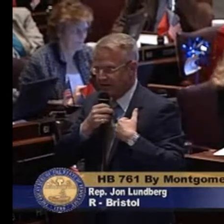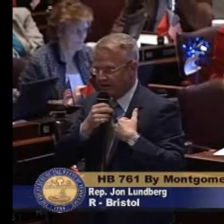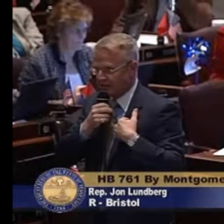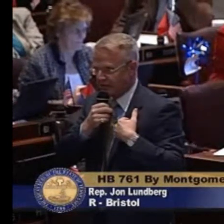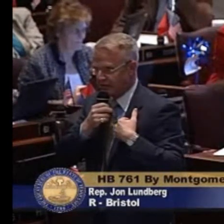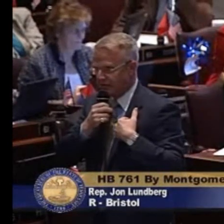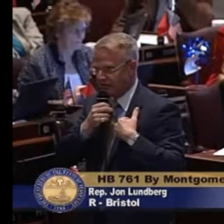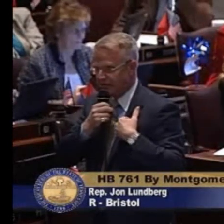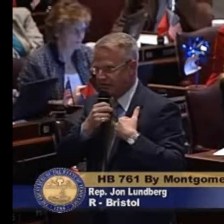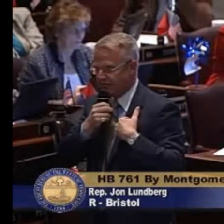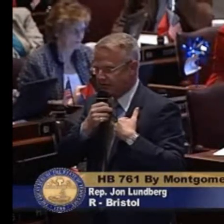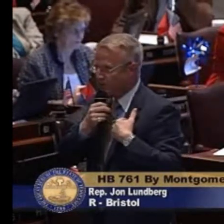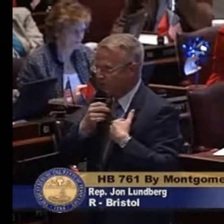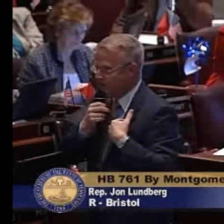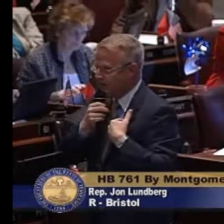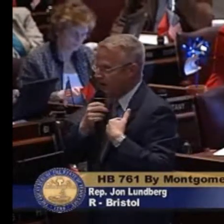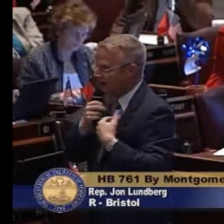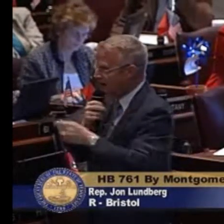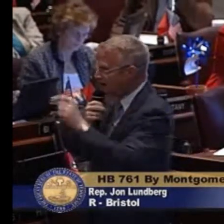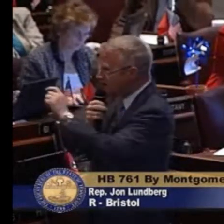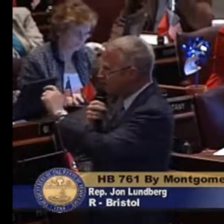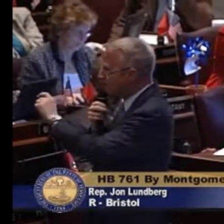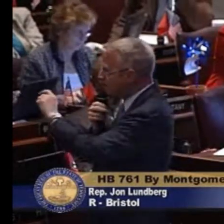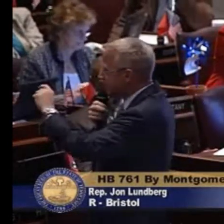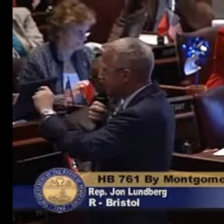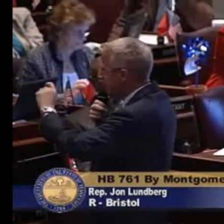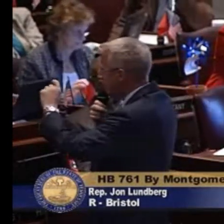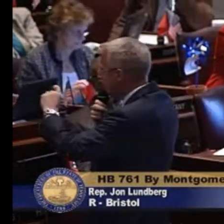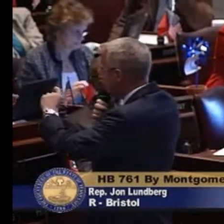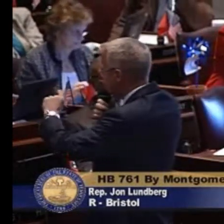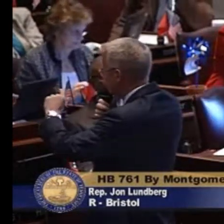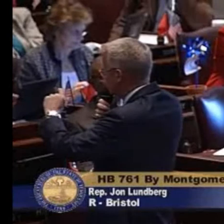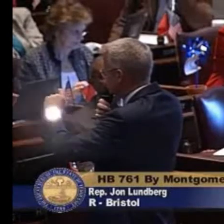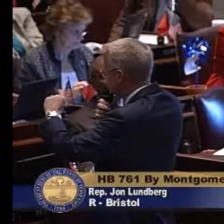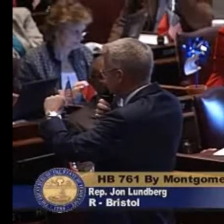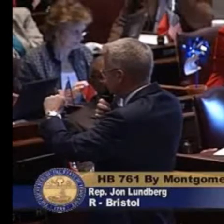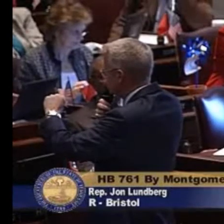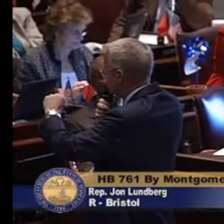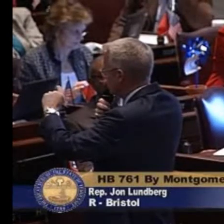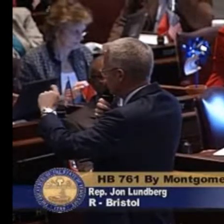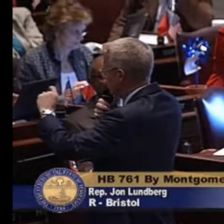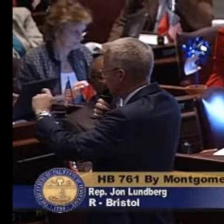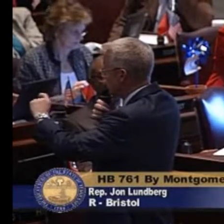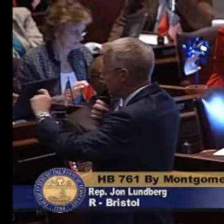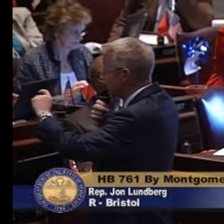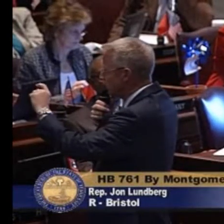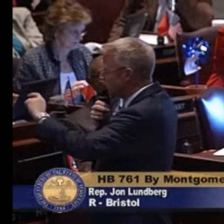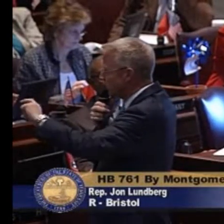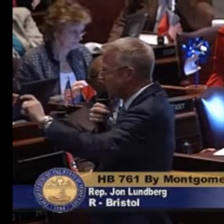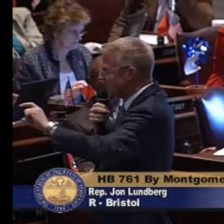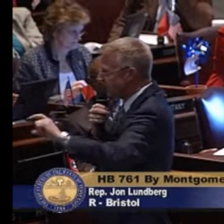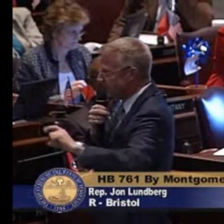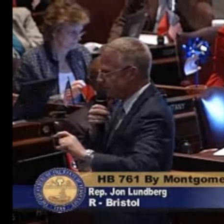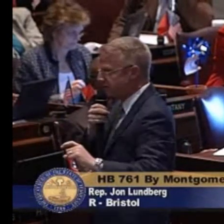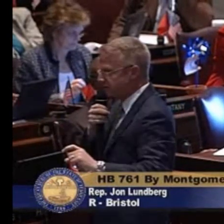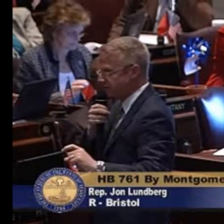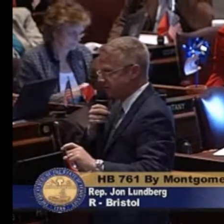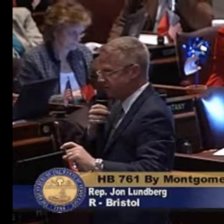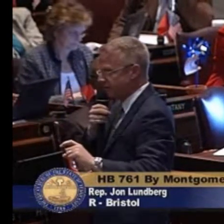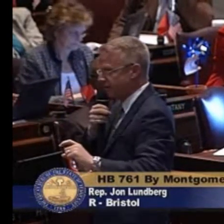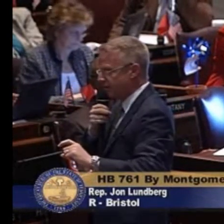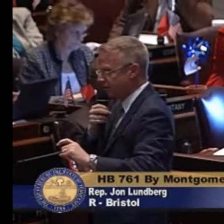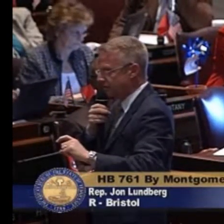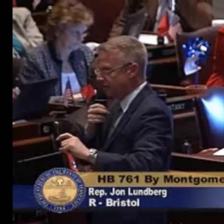down to 80%, because I think that's important. I think this becomes a slow erosion of what we do and what we pass on to